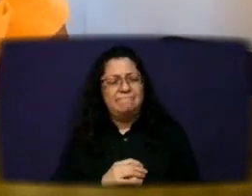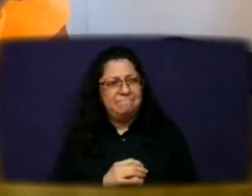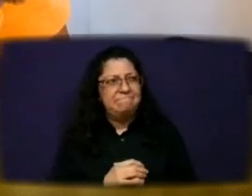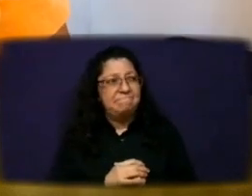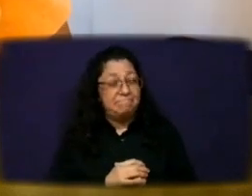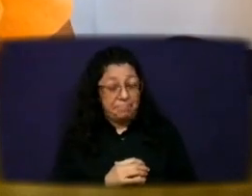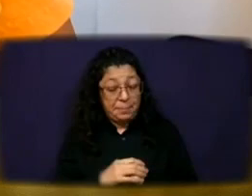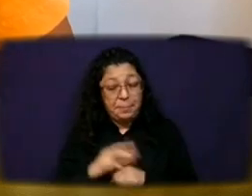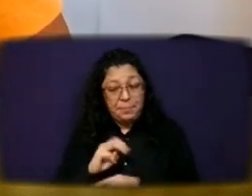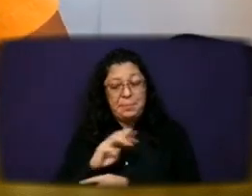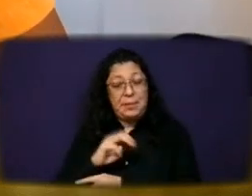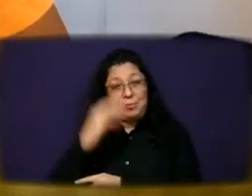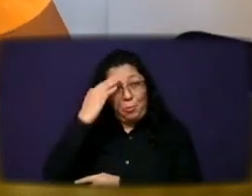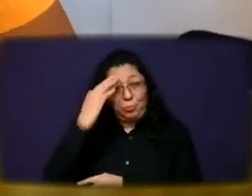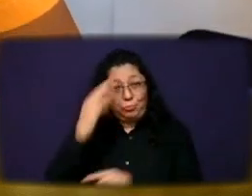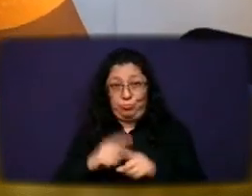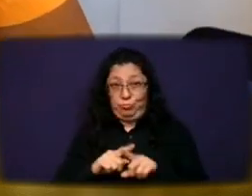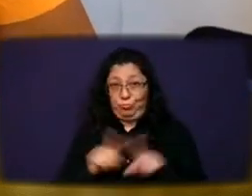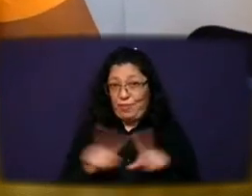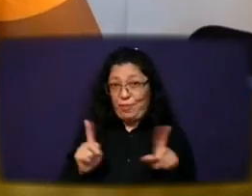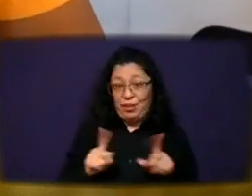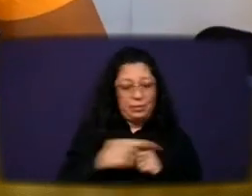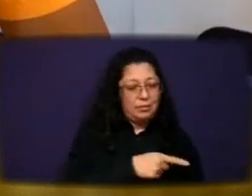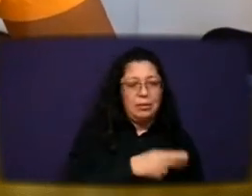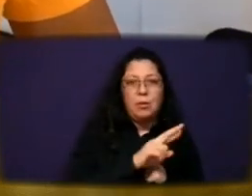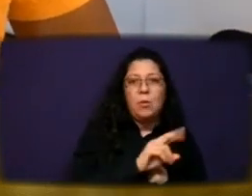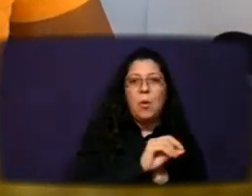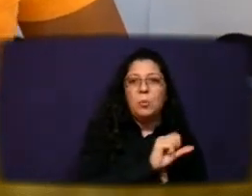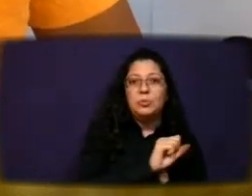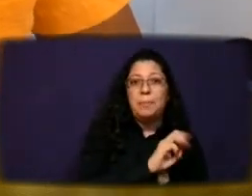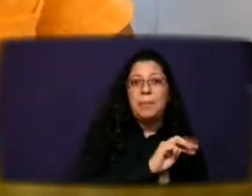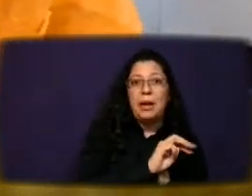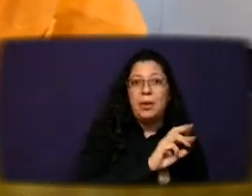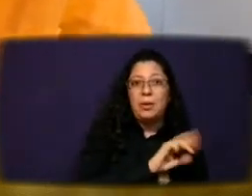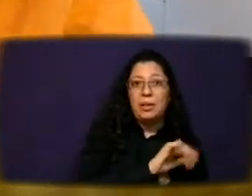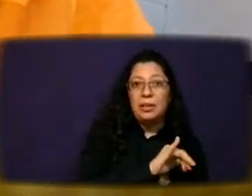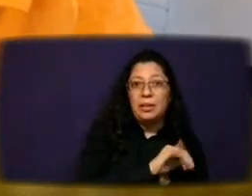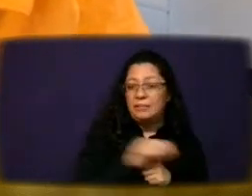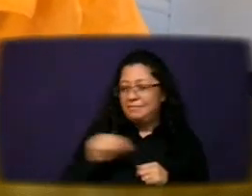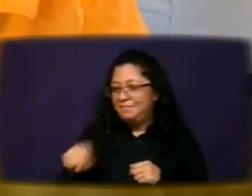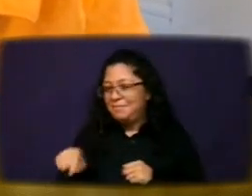Mimi knows the difference between rosemary and mint.